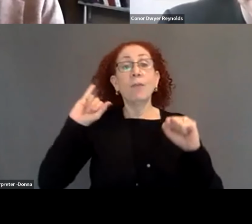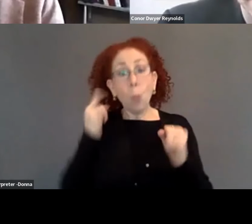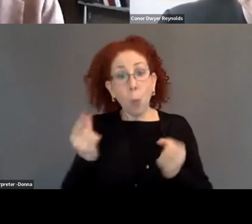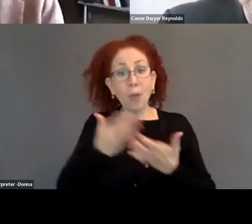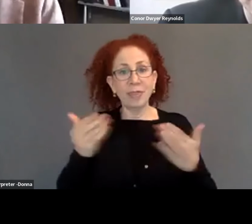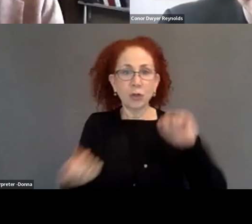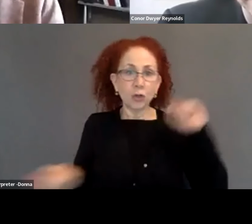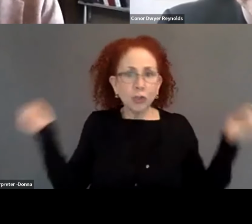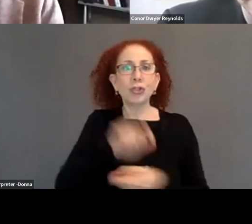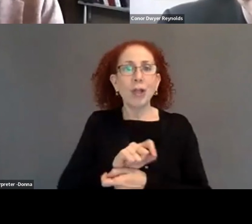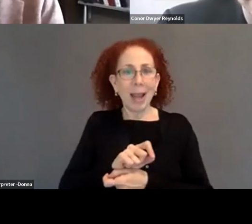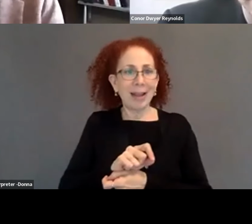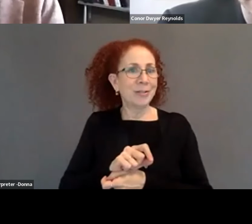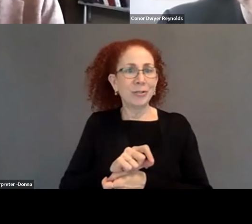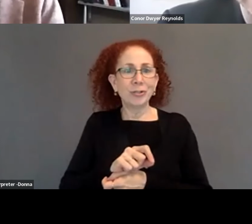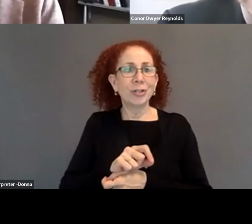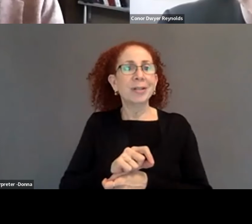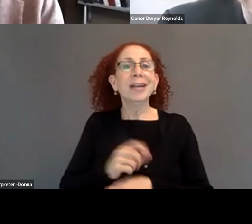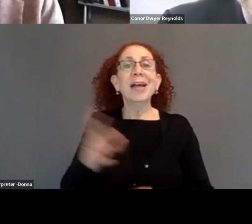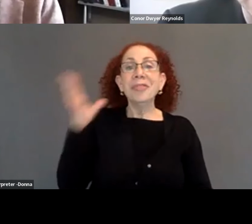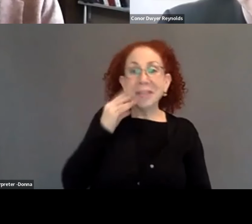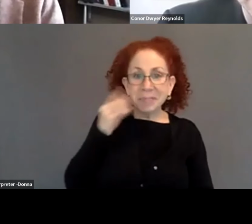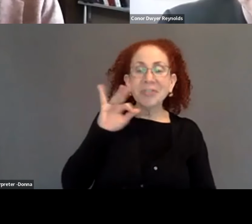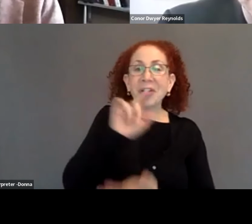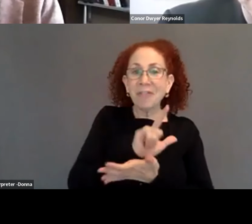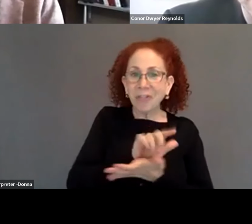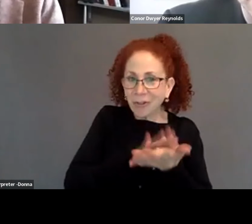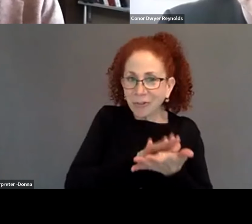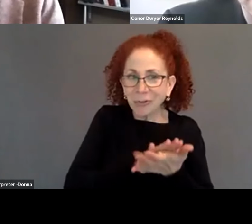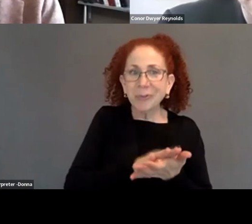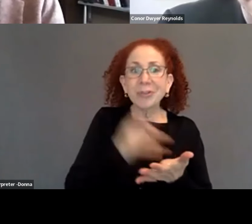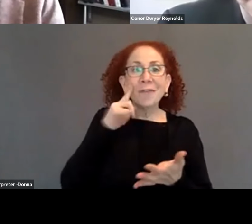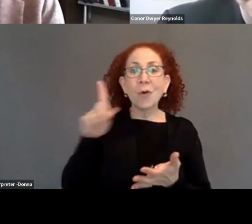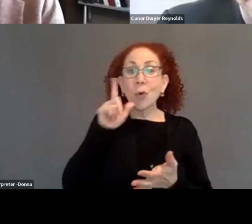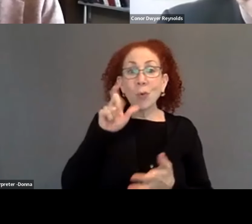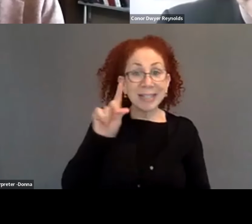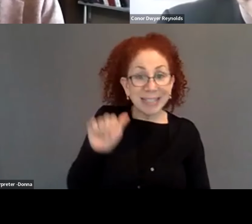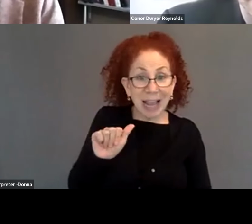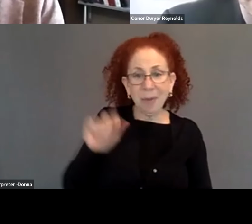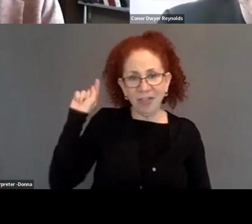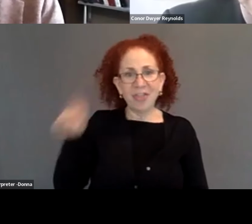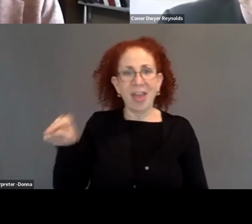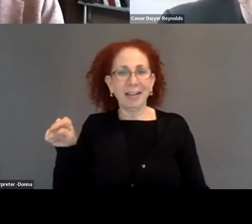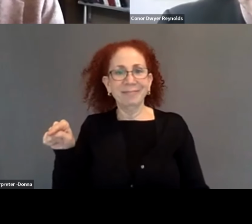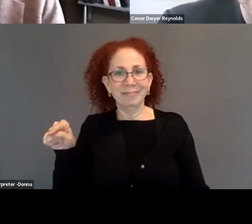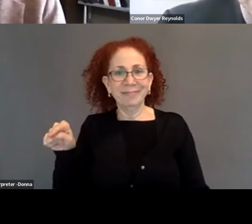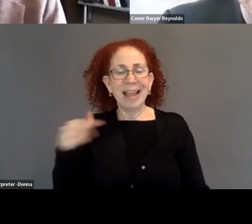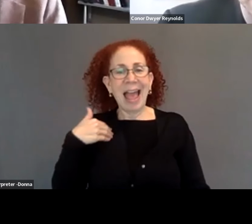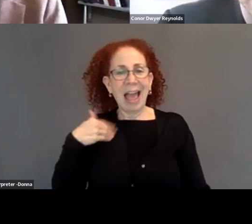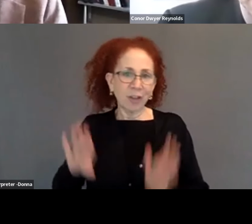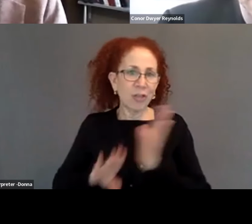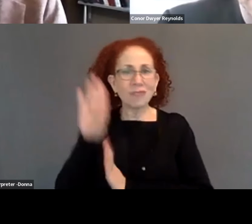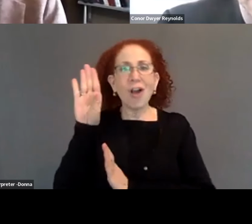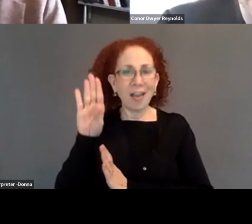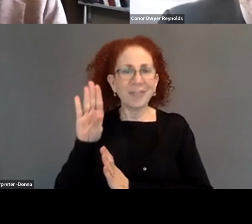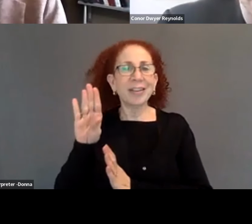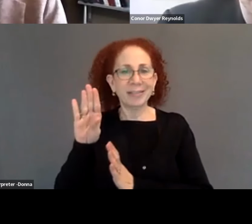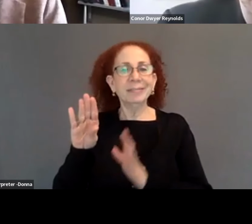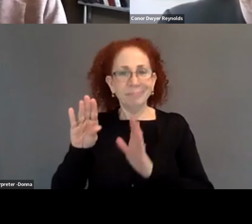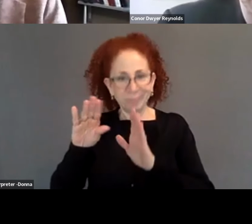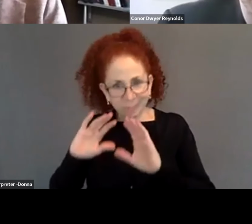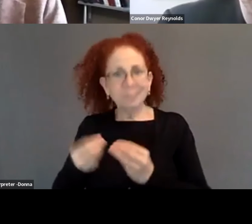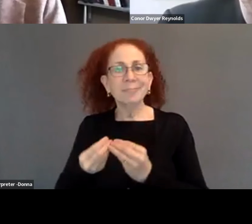transform the sort of experience of law schools for disabled law students, I think having a thriving DULSA at your institution